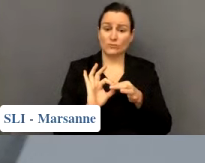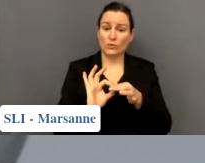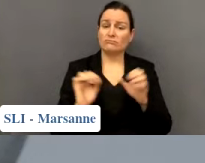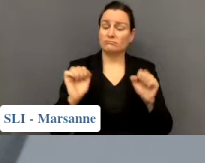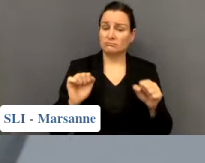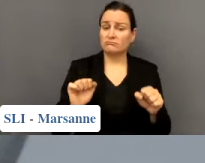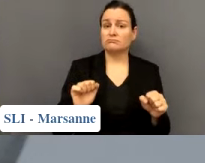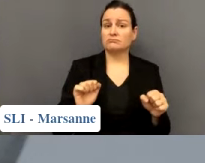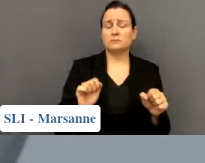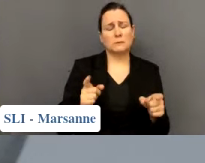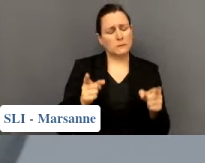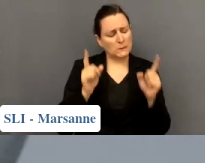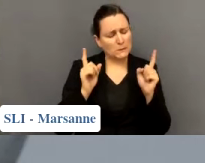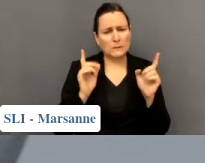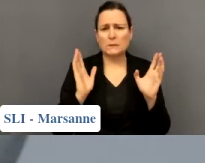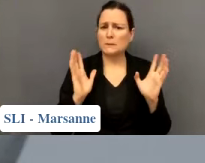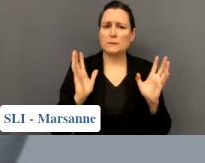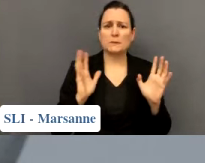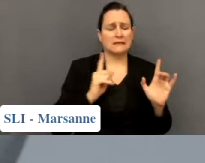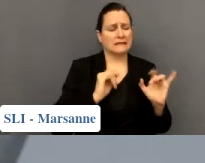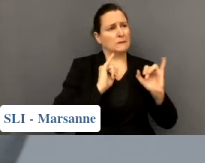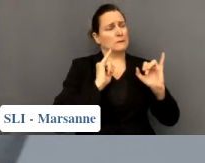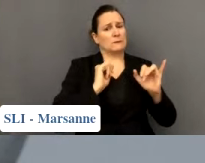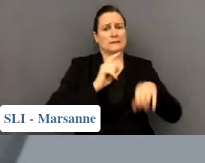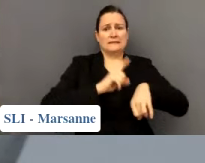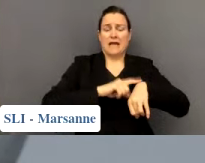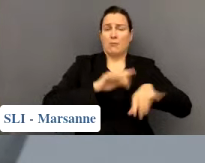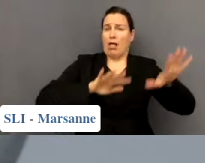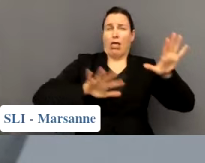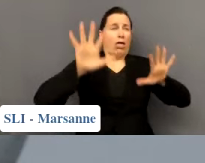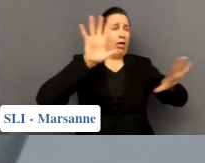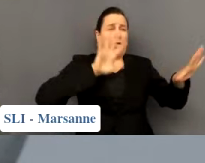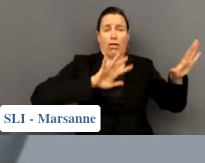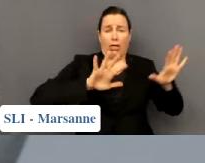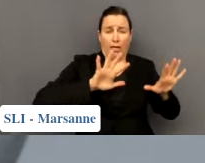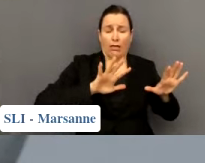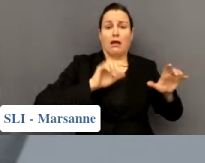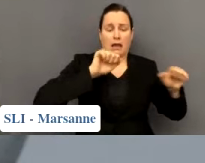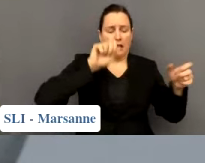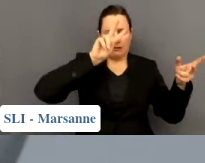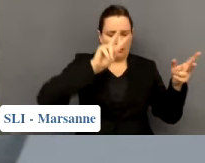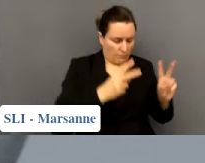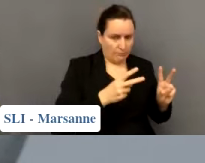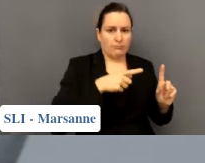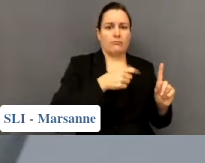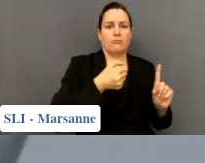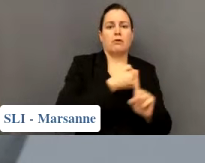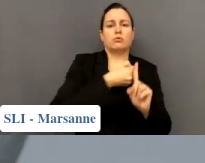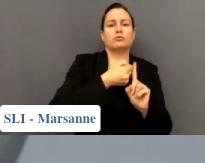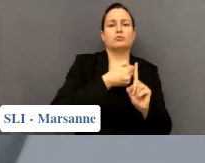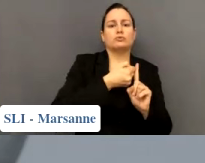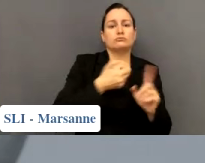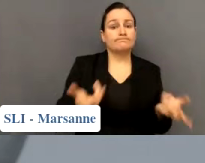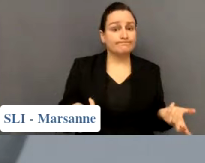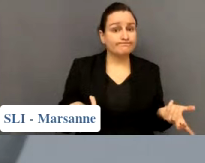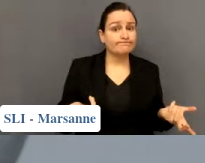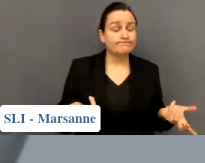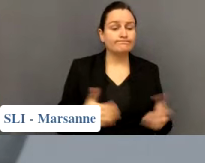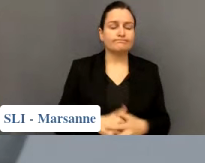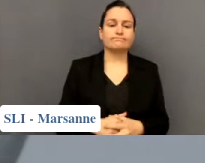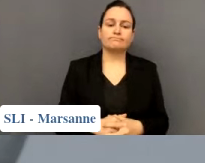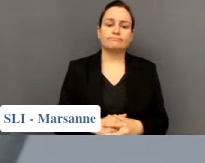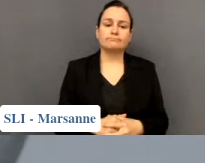of extreme crisis and or slowly, chronically over the course of a woman's life. And we need to recognize